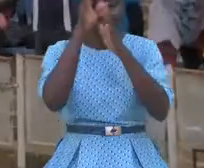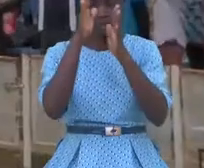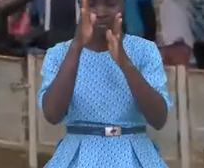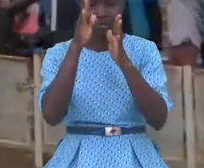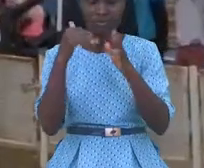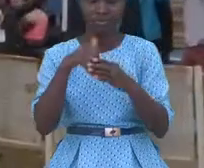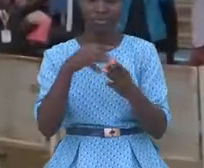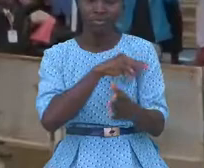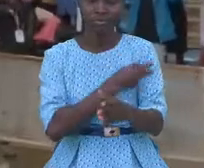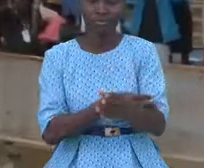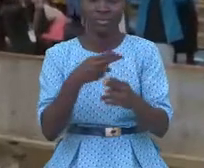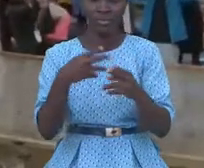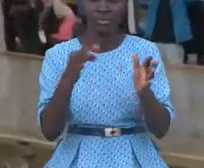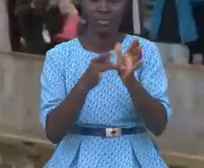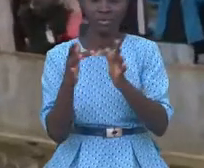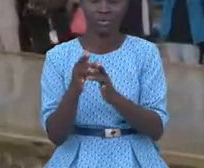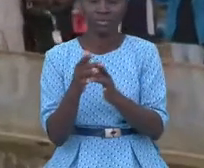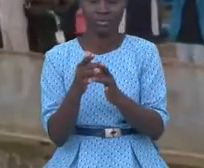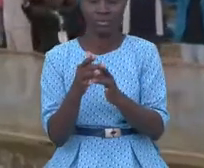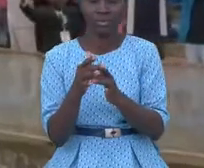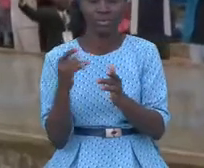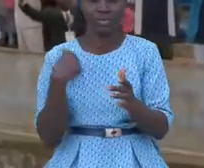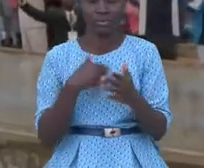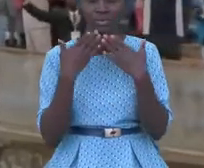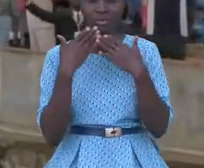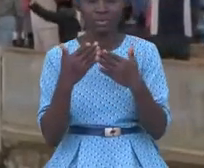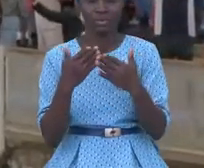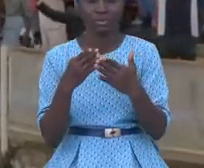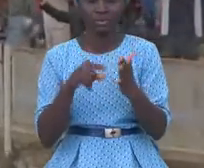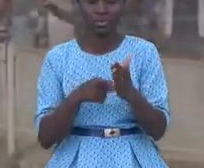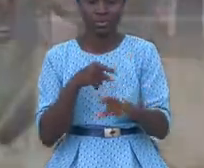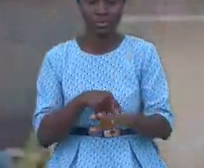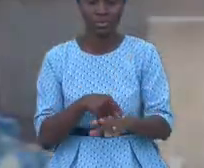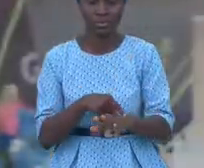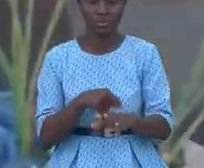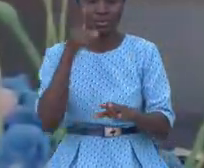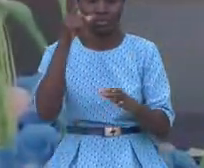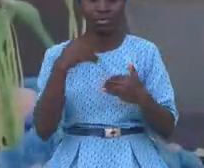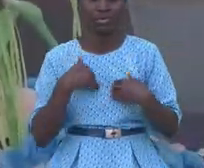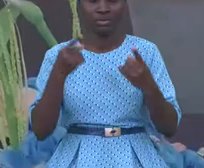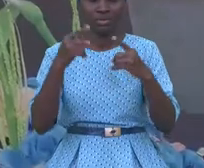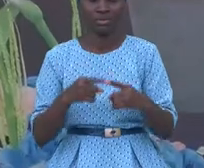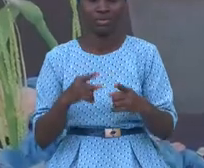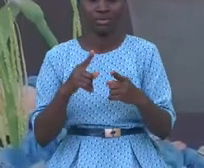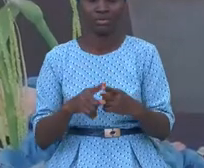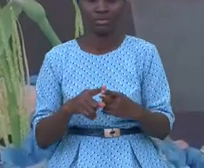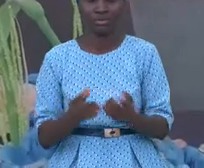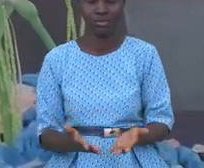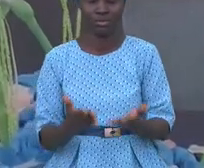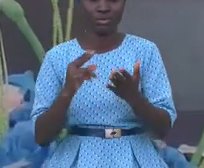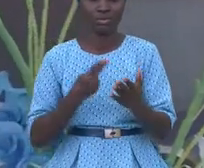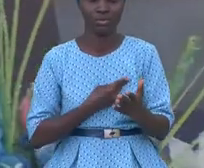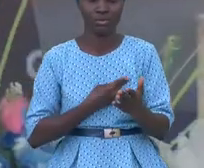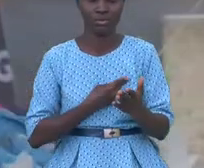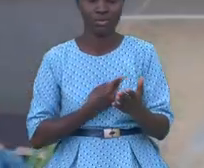the mighty name of Jesus, we thank you at this time. You have come to lift us up,